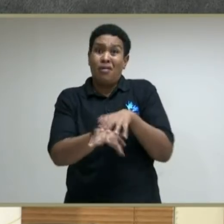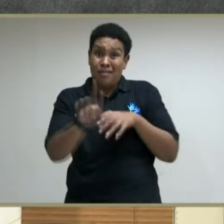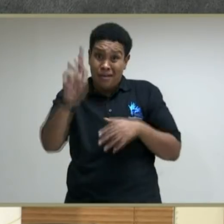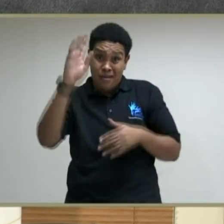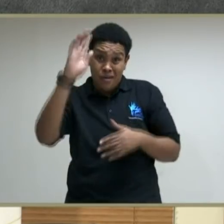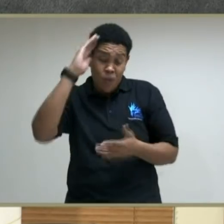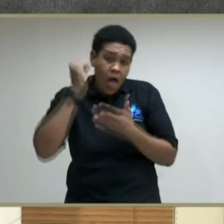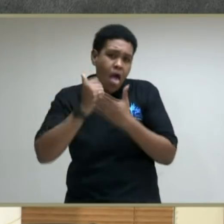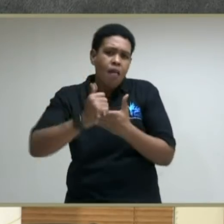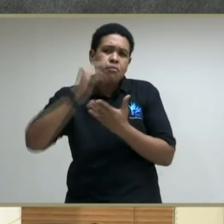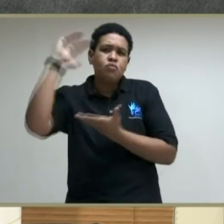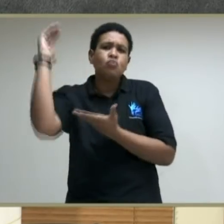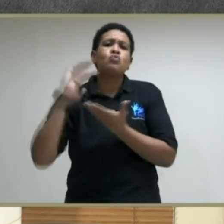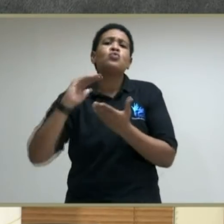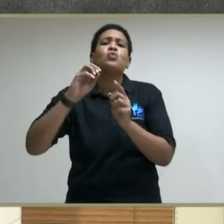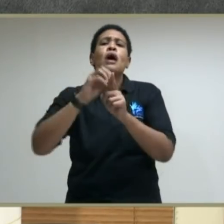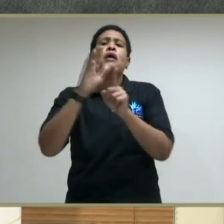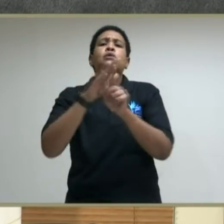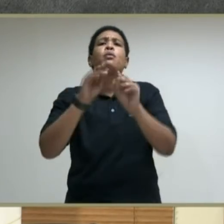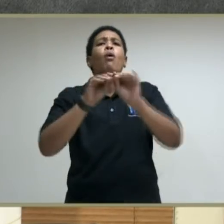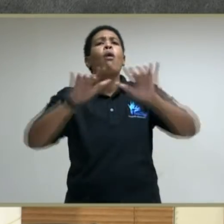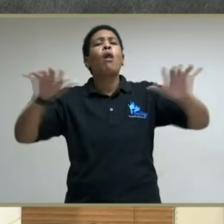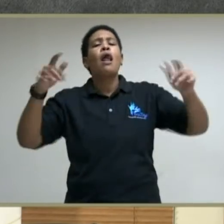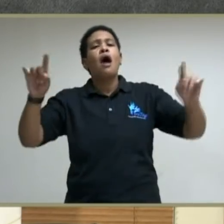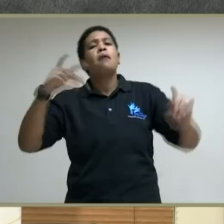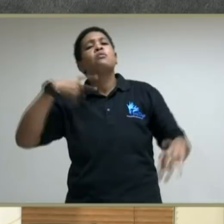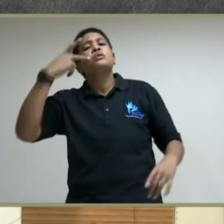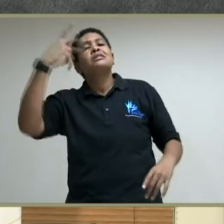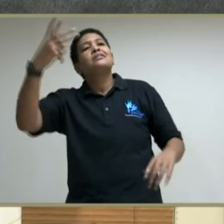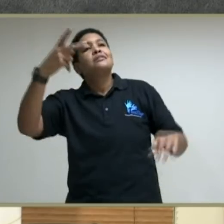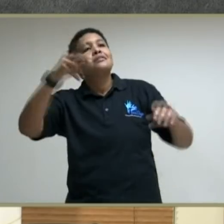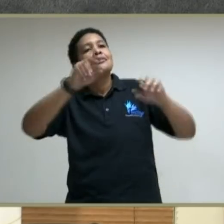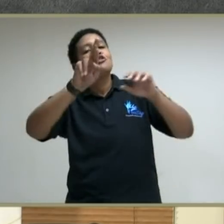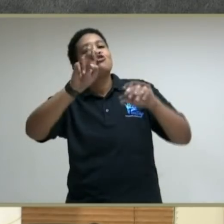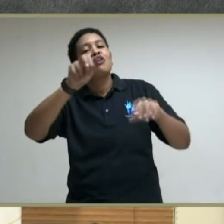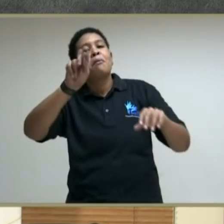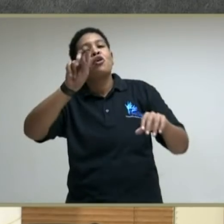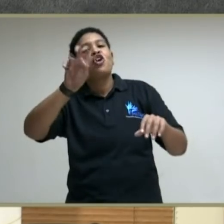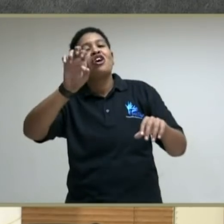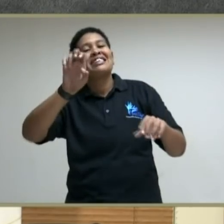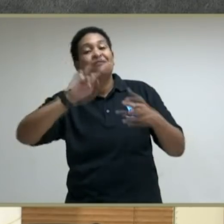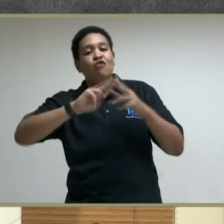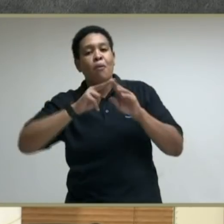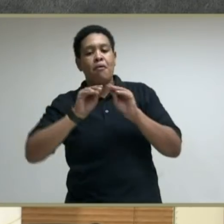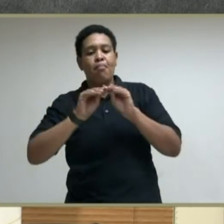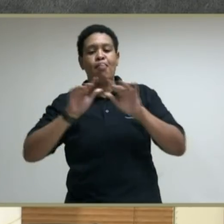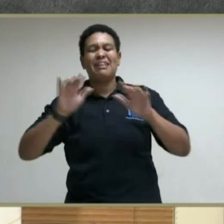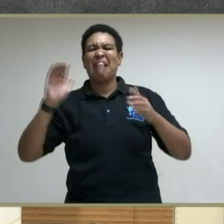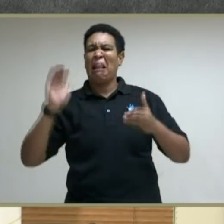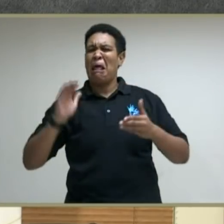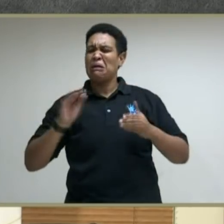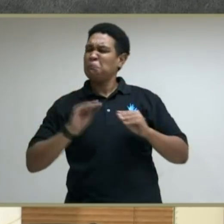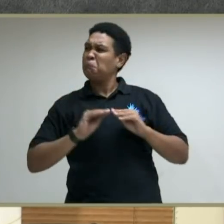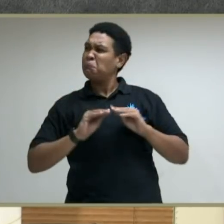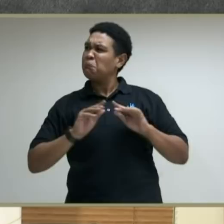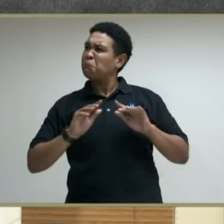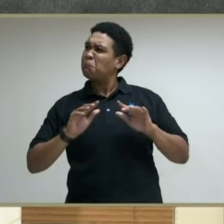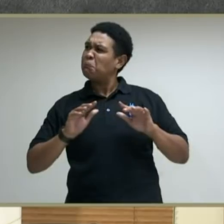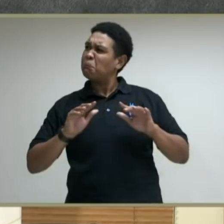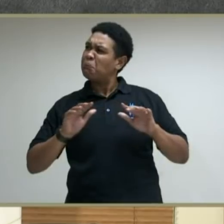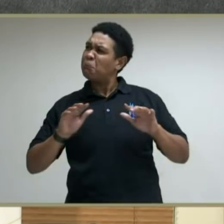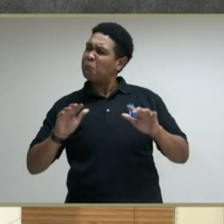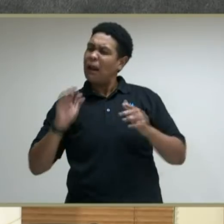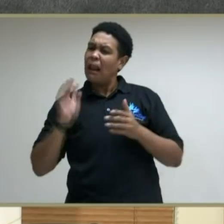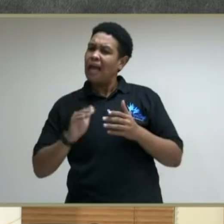of exposure. And we're seeing this in the reproductive number. So we are hoping that persons will continue these